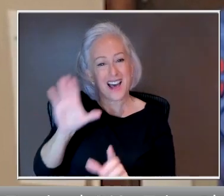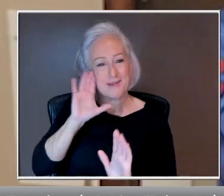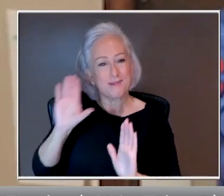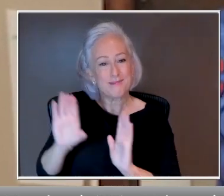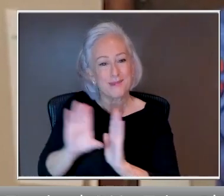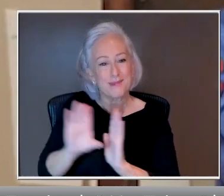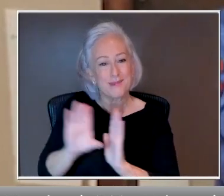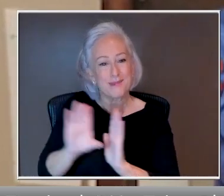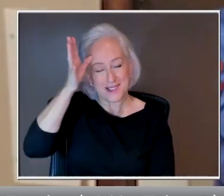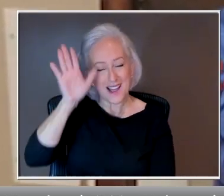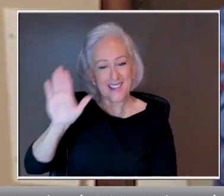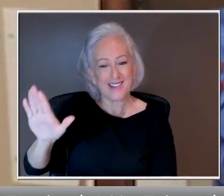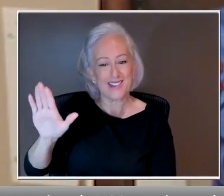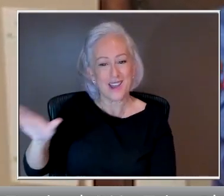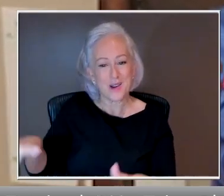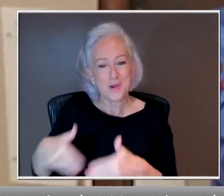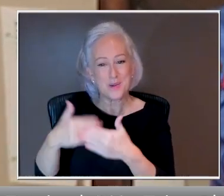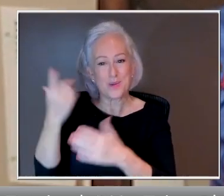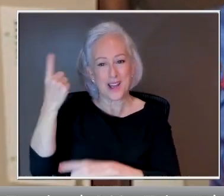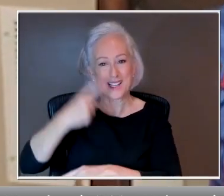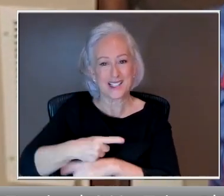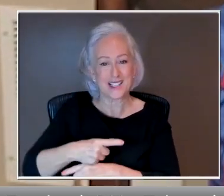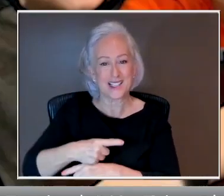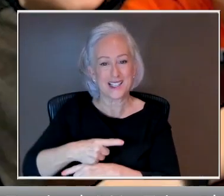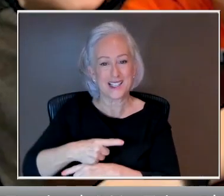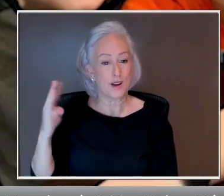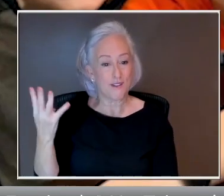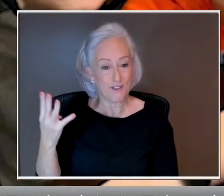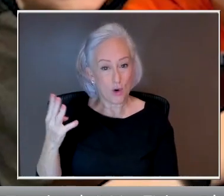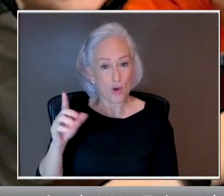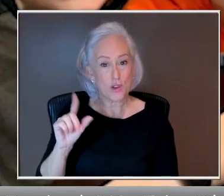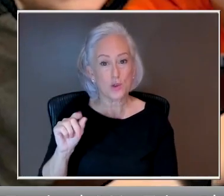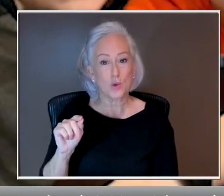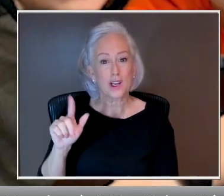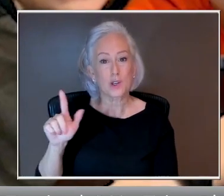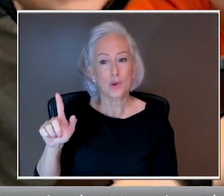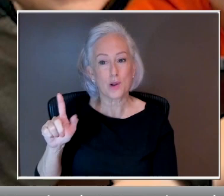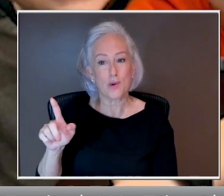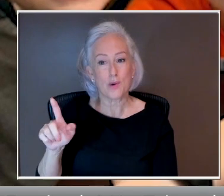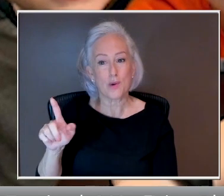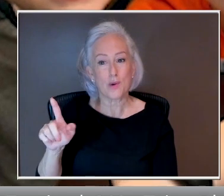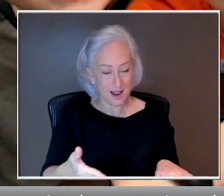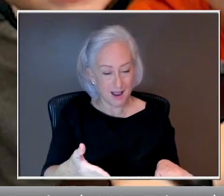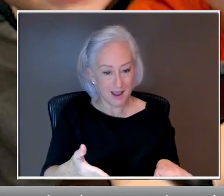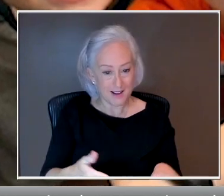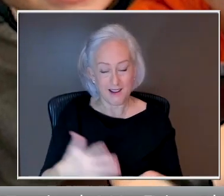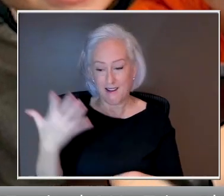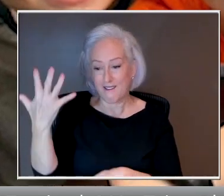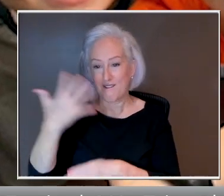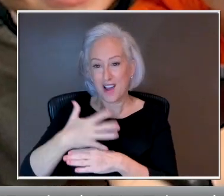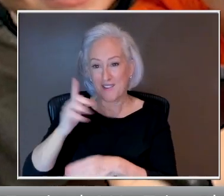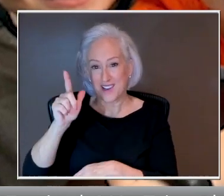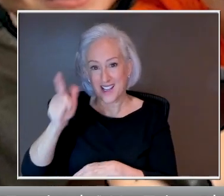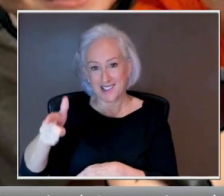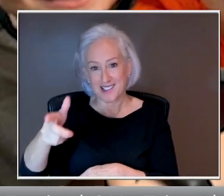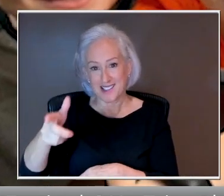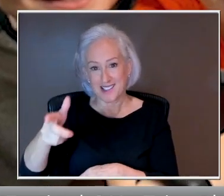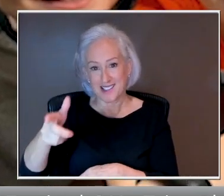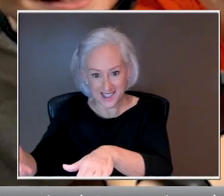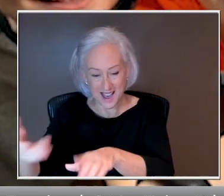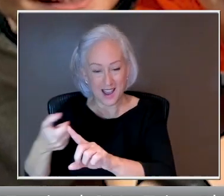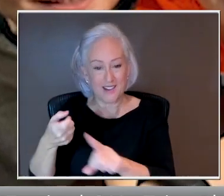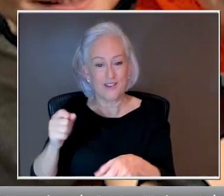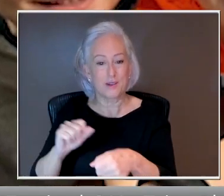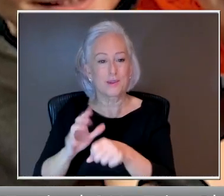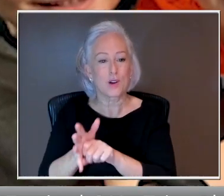4th, 2021, Michelle's mom died from COVID. 5 days later, it took her dad. This year's been really hard. It's my dad's